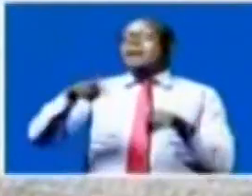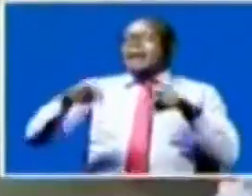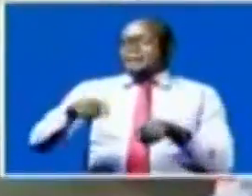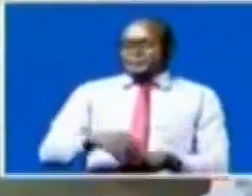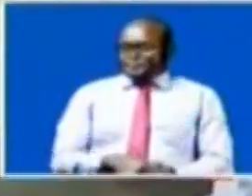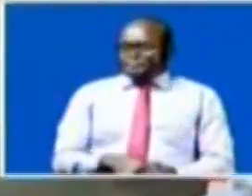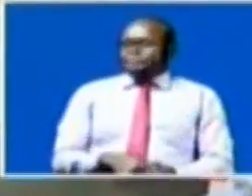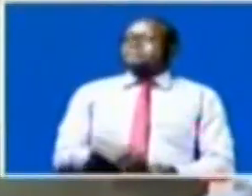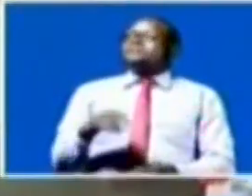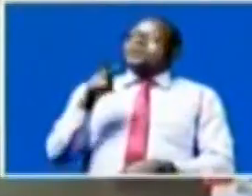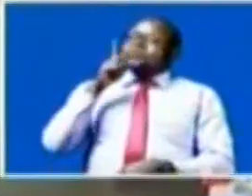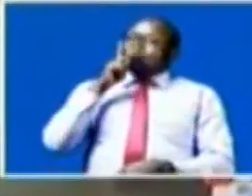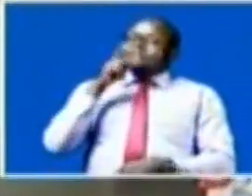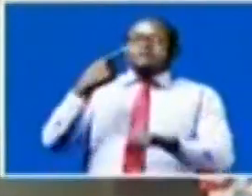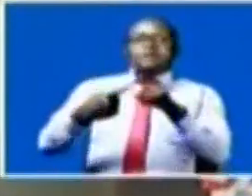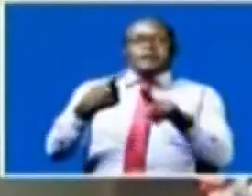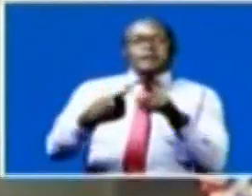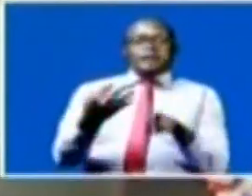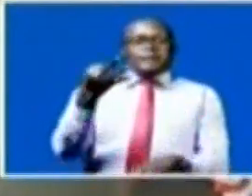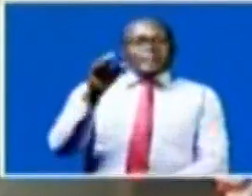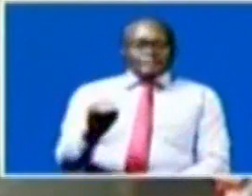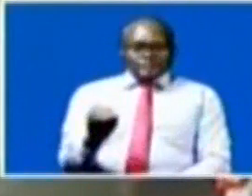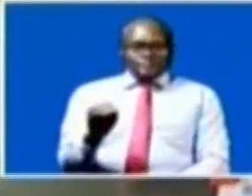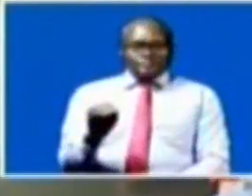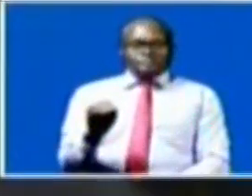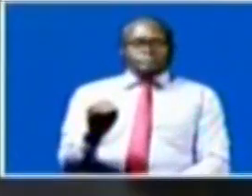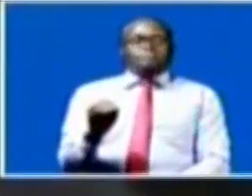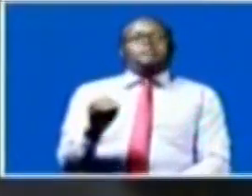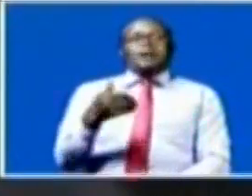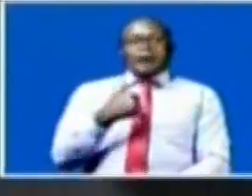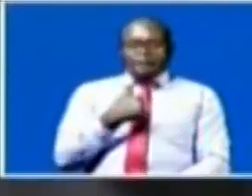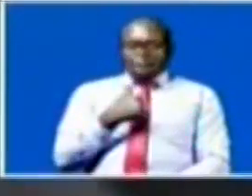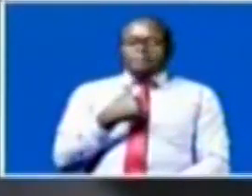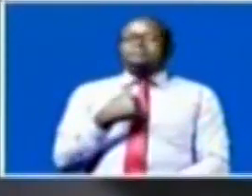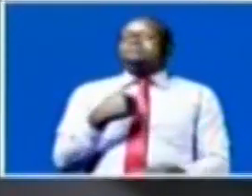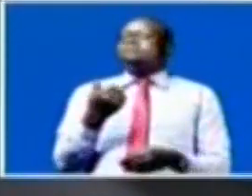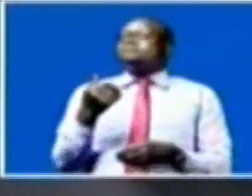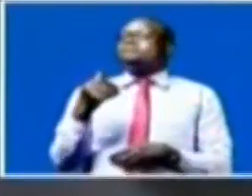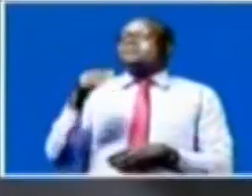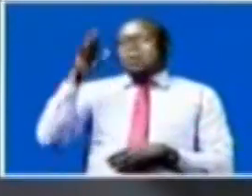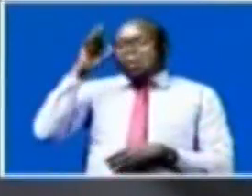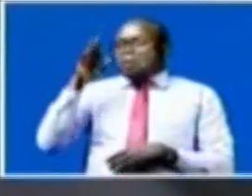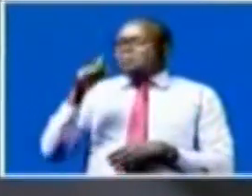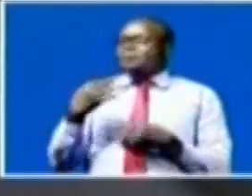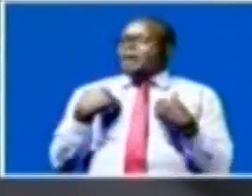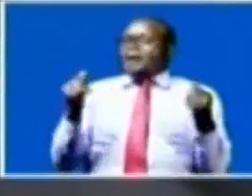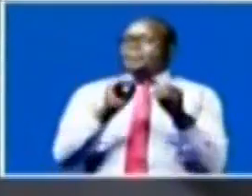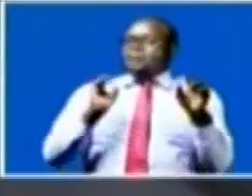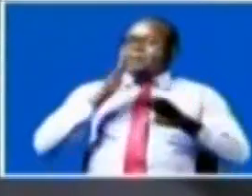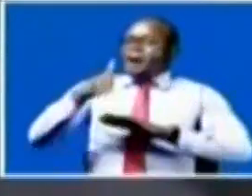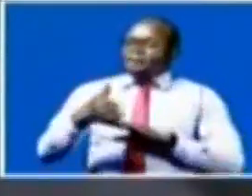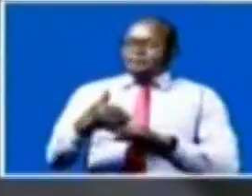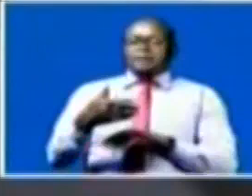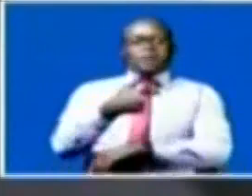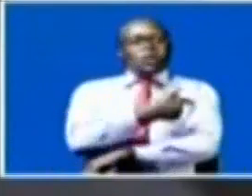too, has been a chain smoker for the last 30 years. He developed a festering wound that refused to heal, even after